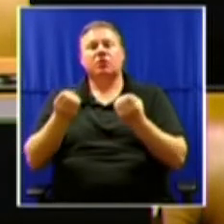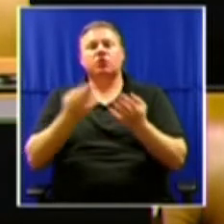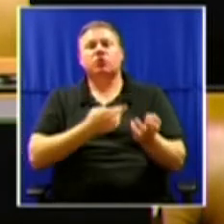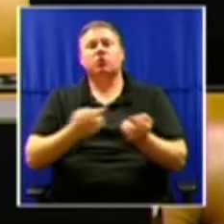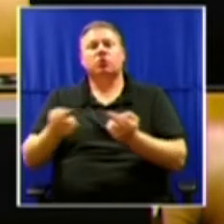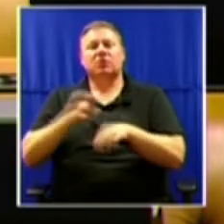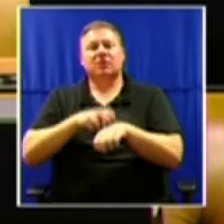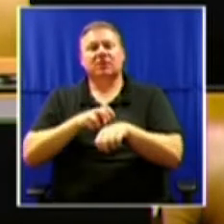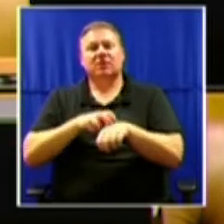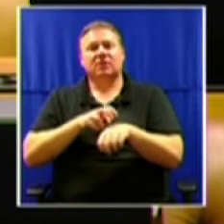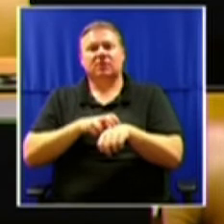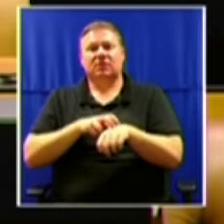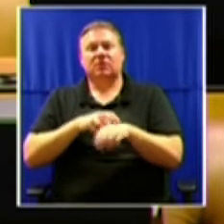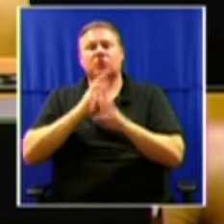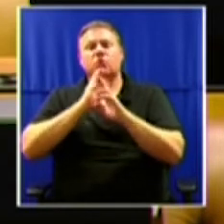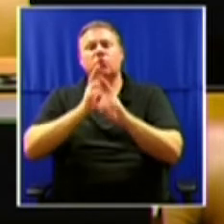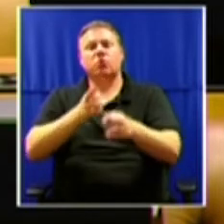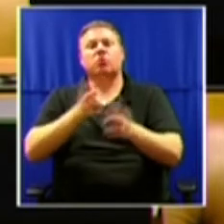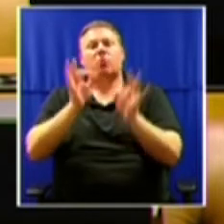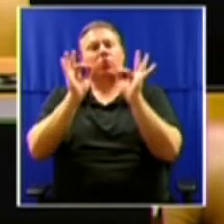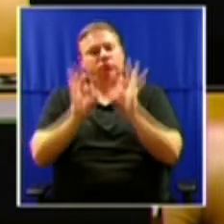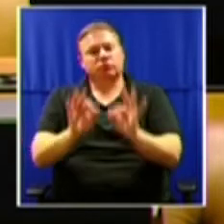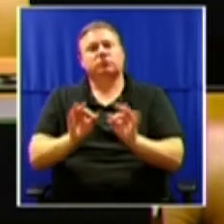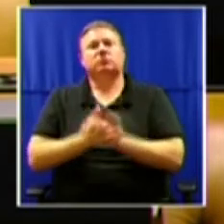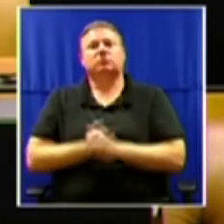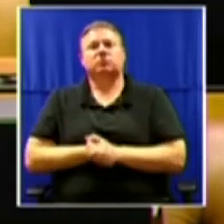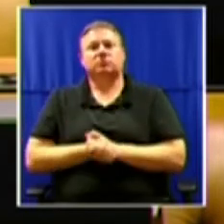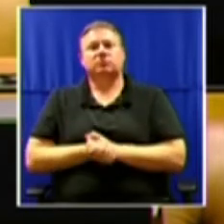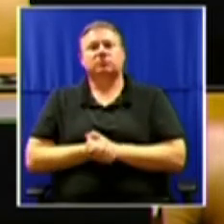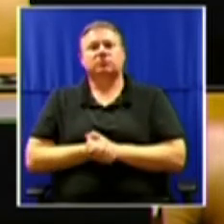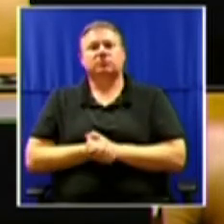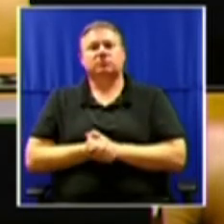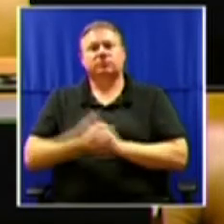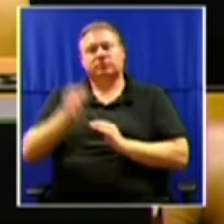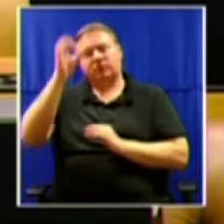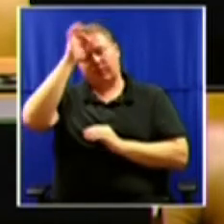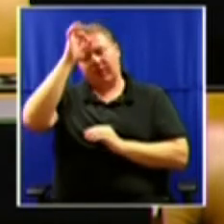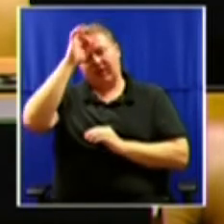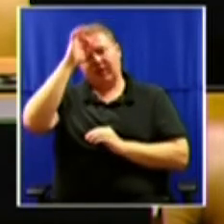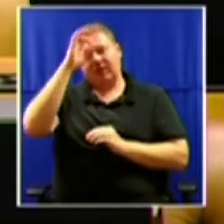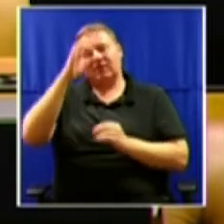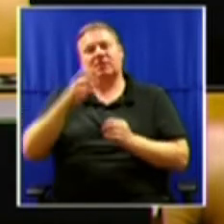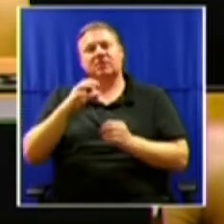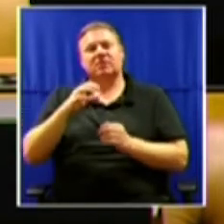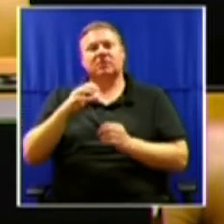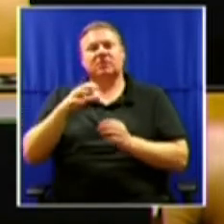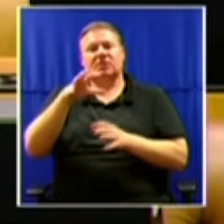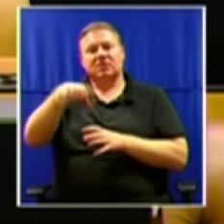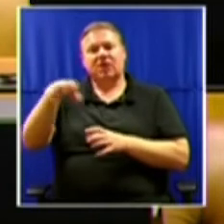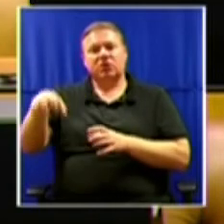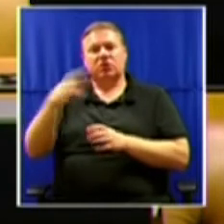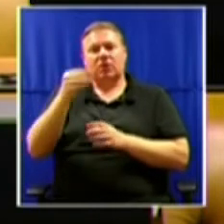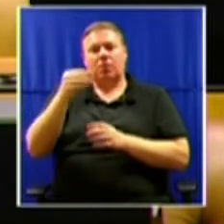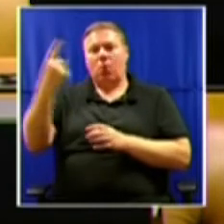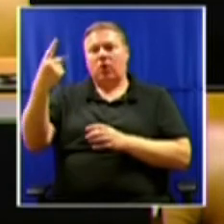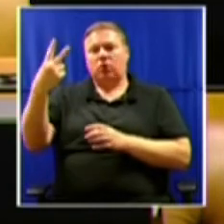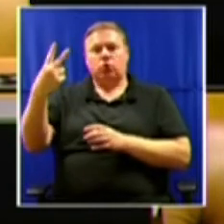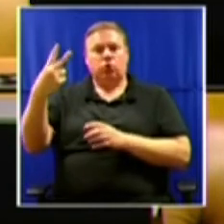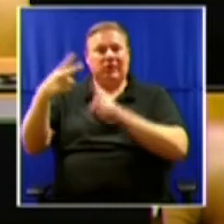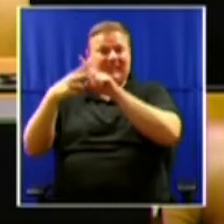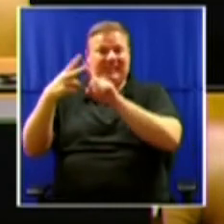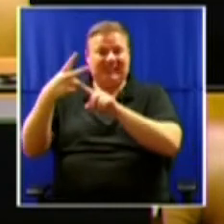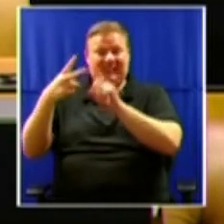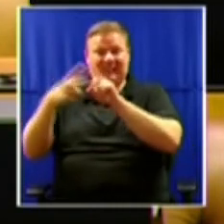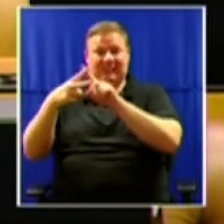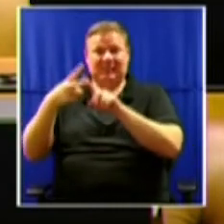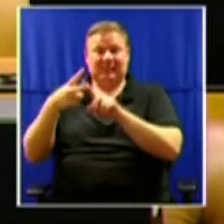be able to respond to that. As I've said, that these two stations, 1 and 2, I've given the figures. But these figures will never